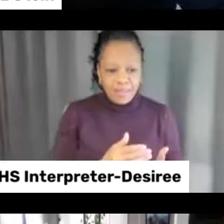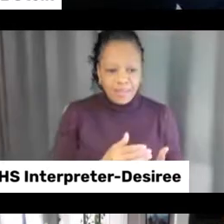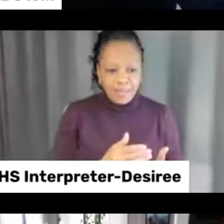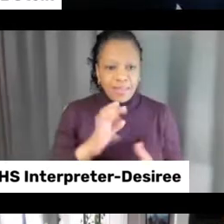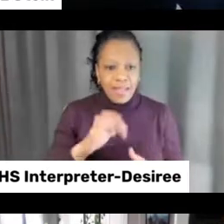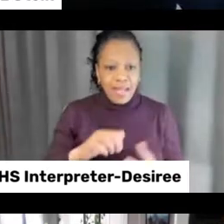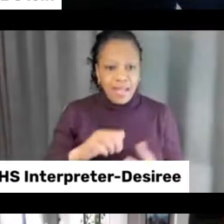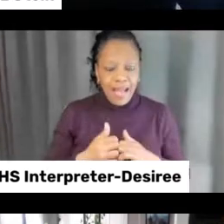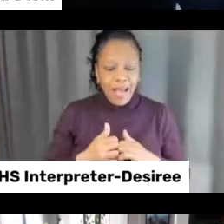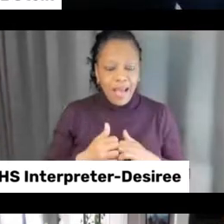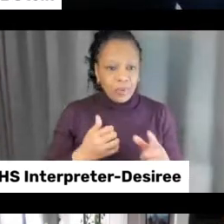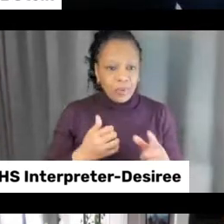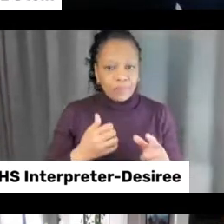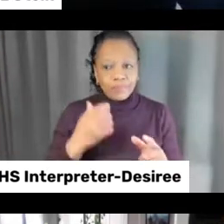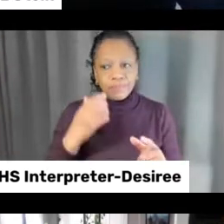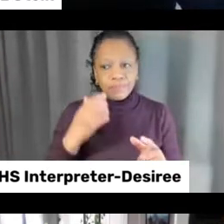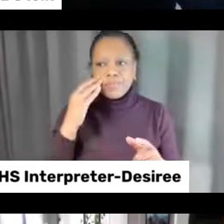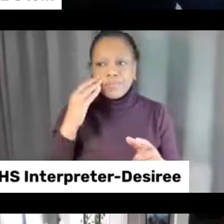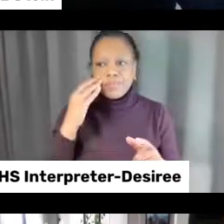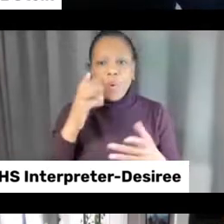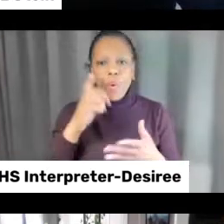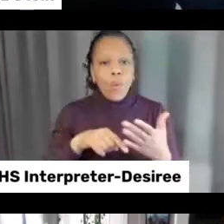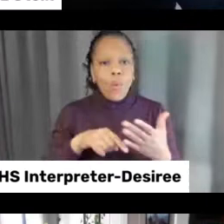on in the Farm Bill.